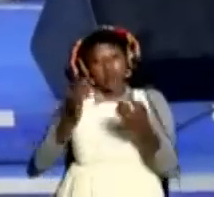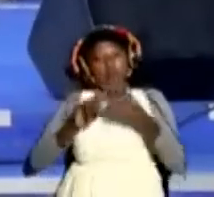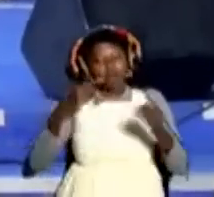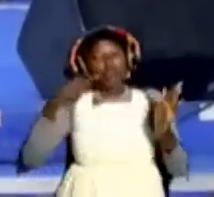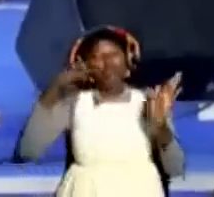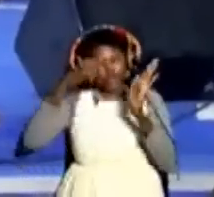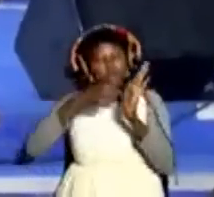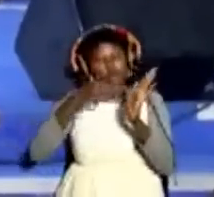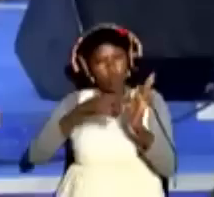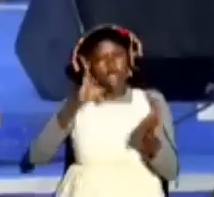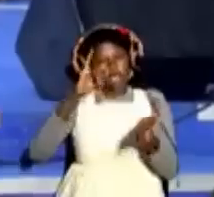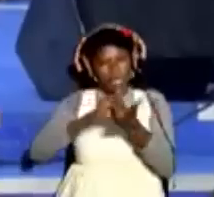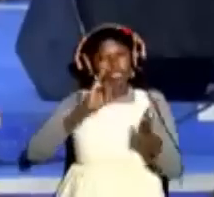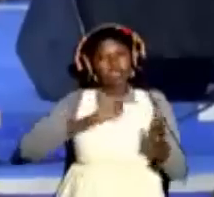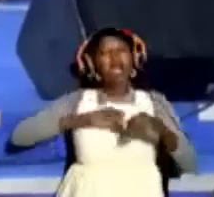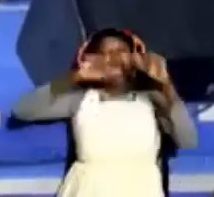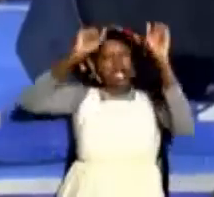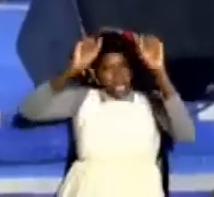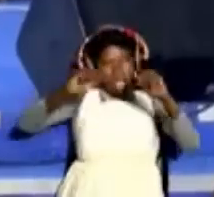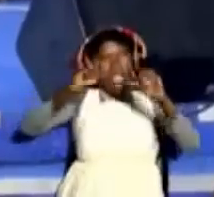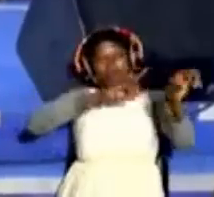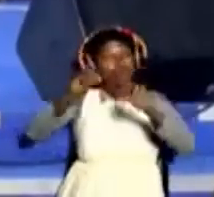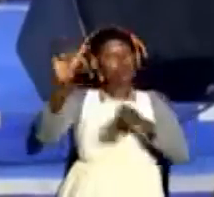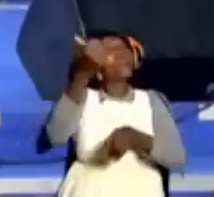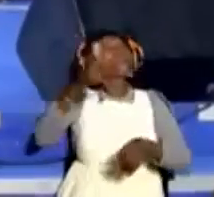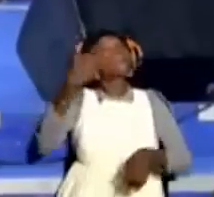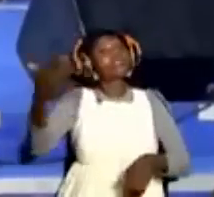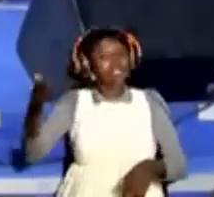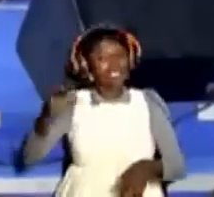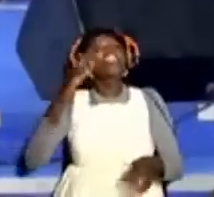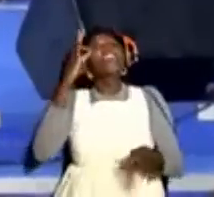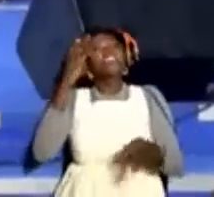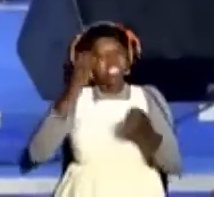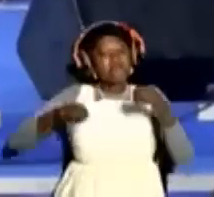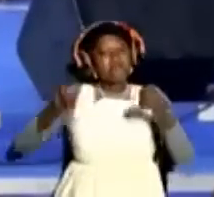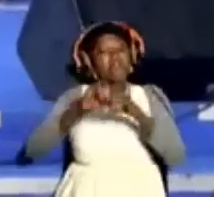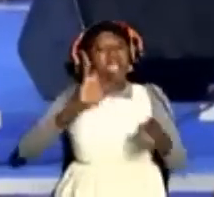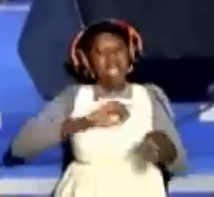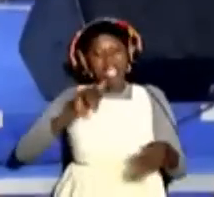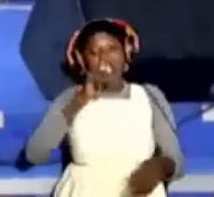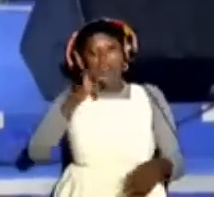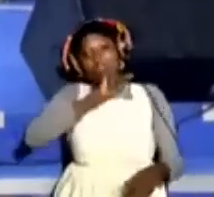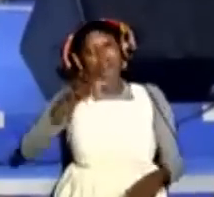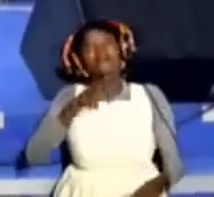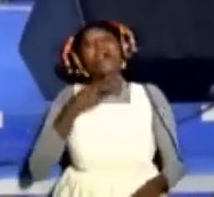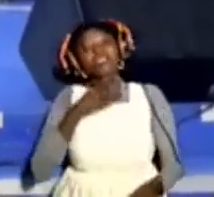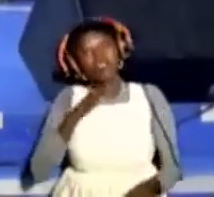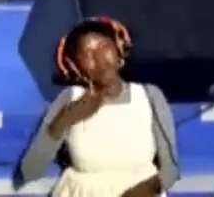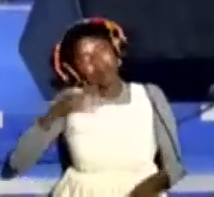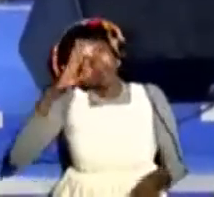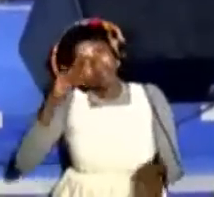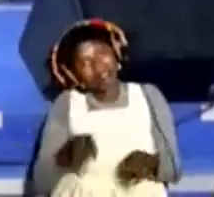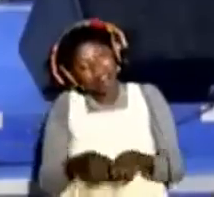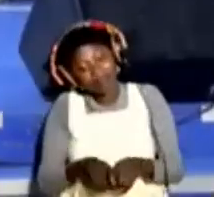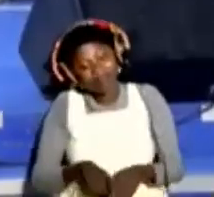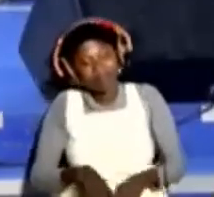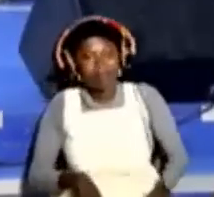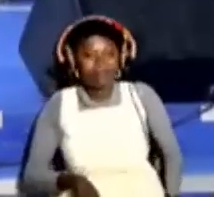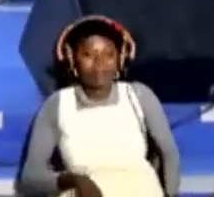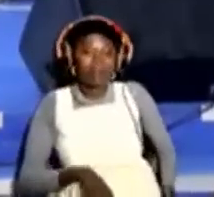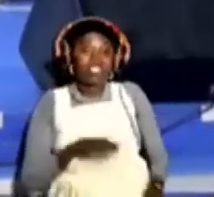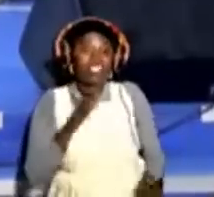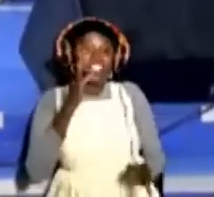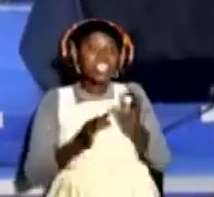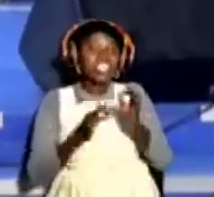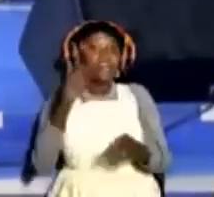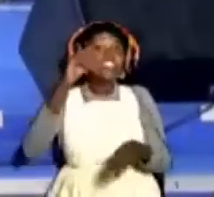show that I can even do anything, even though I'm a preacher. My brother, if